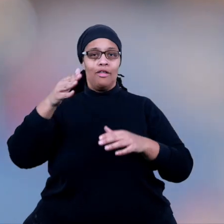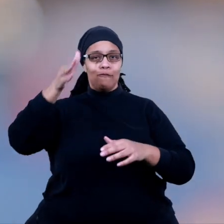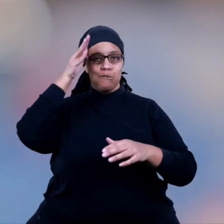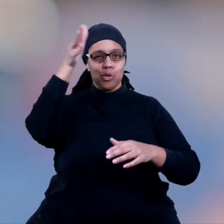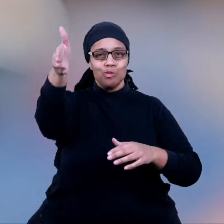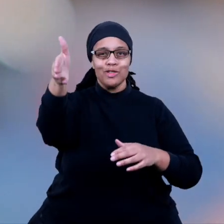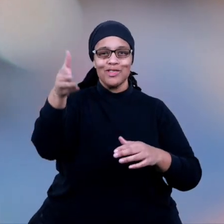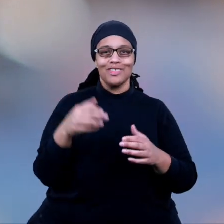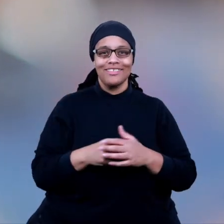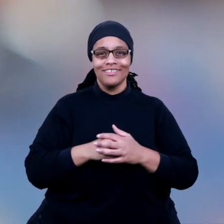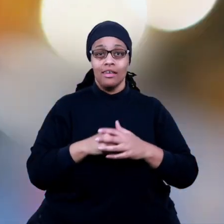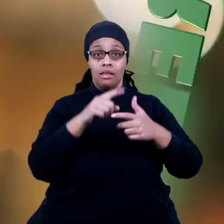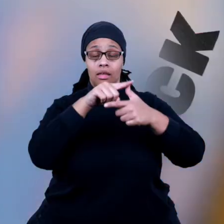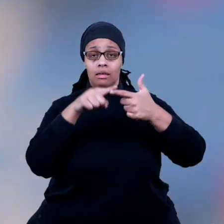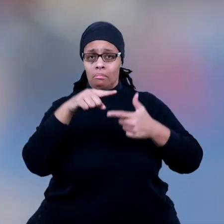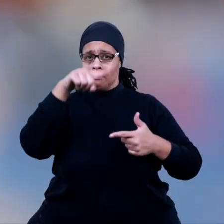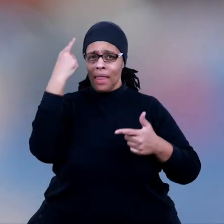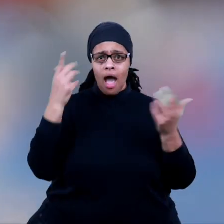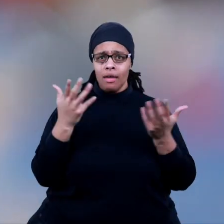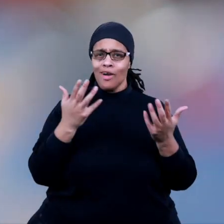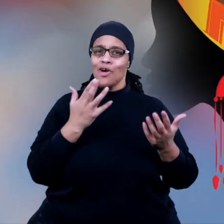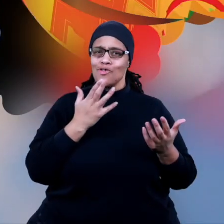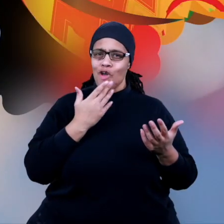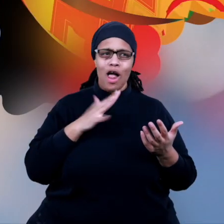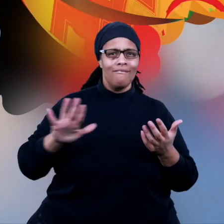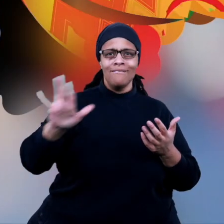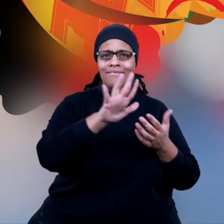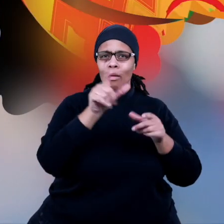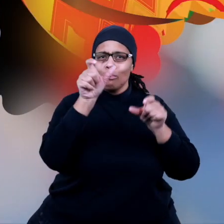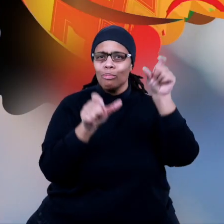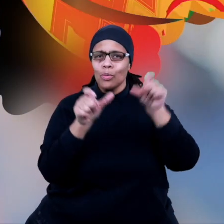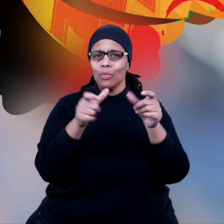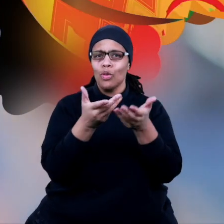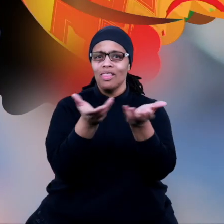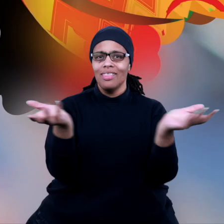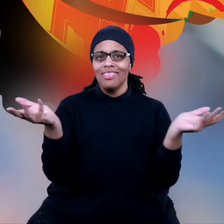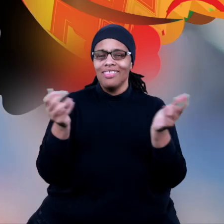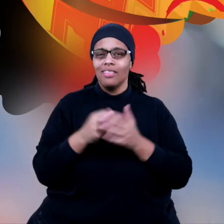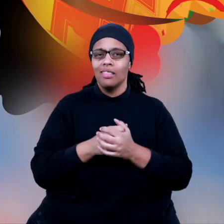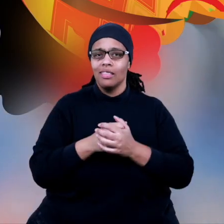and represents the future. Black is the color of the people.